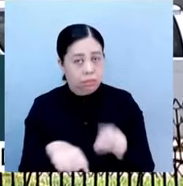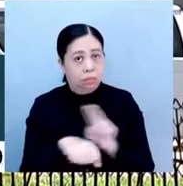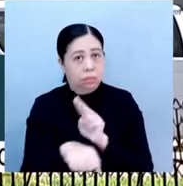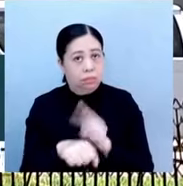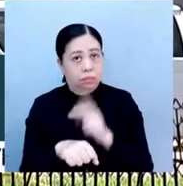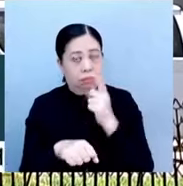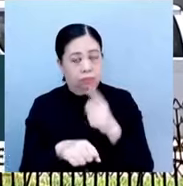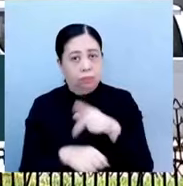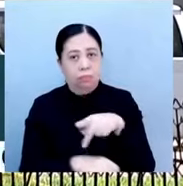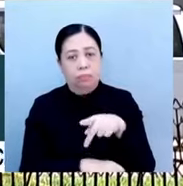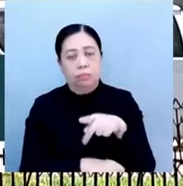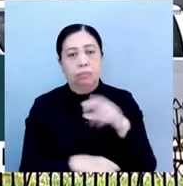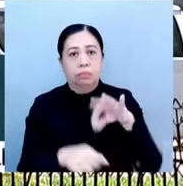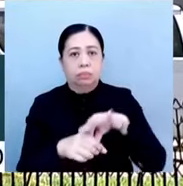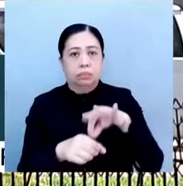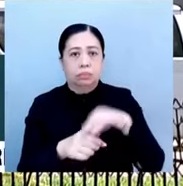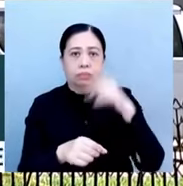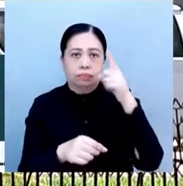plebiscite pushing for Chacha.